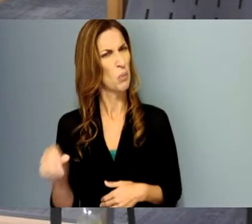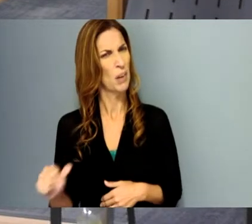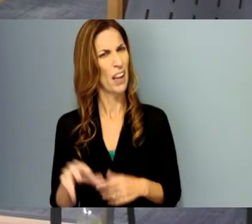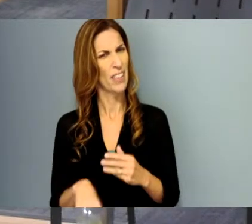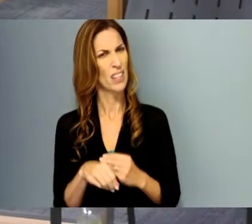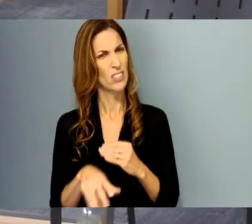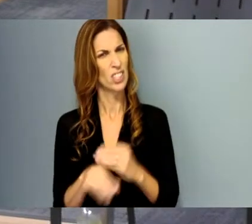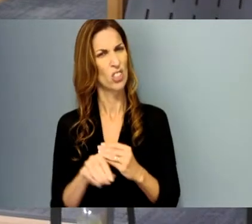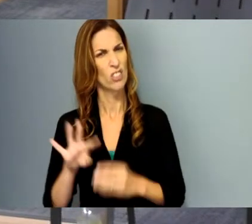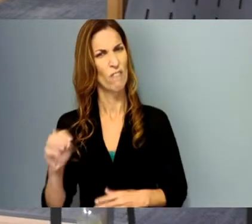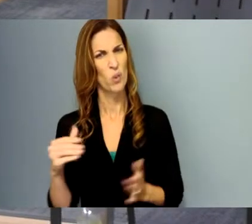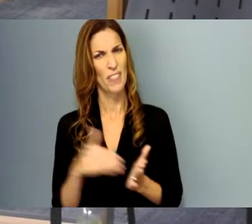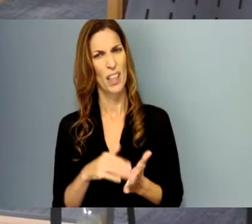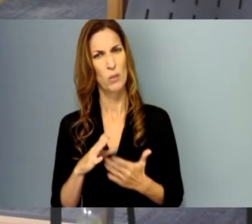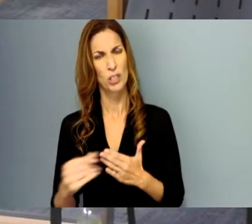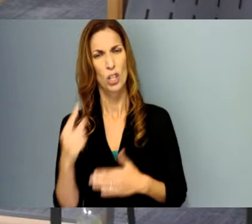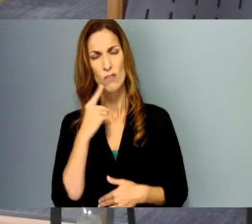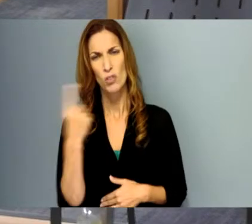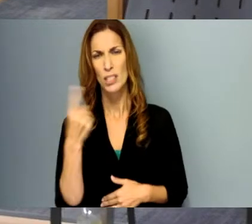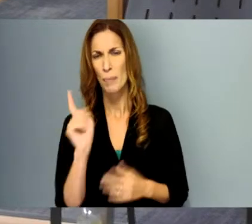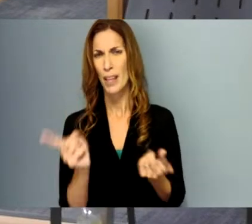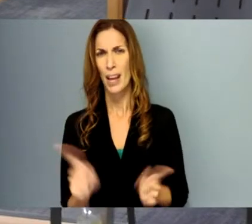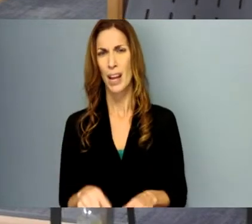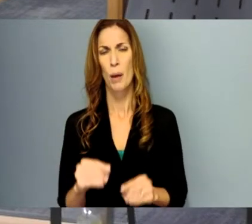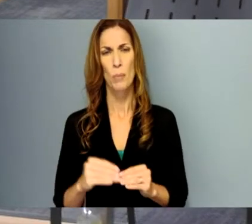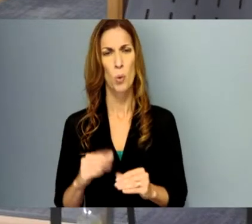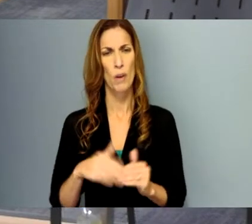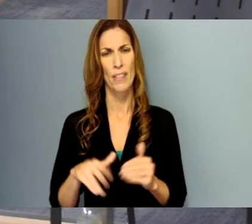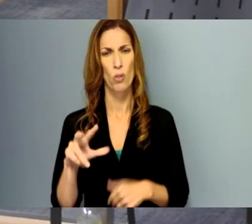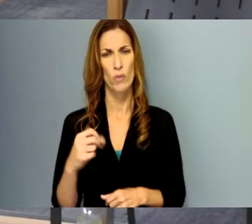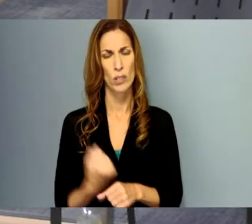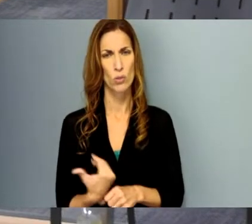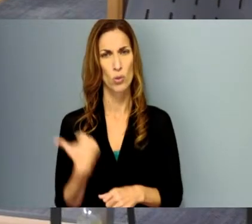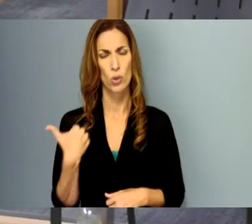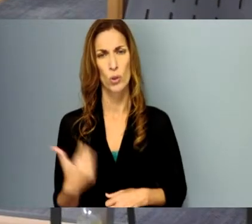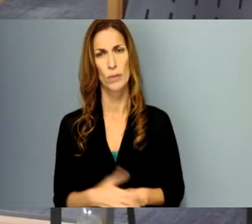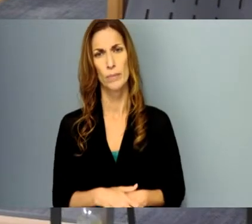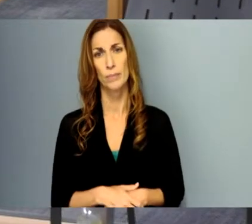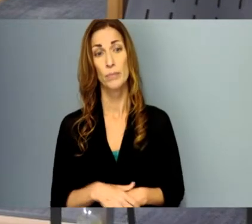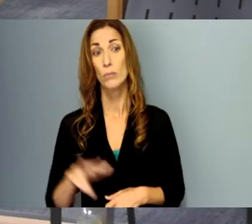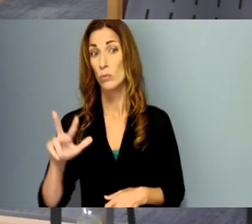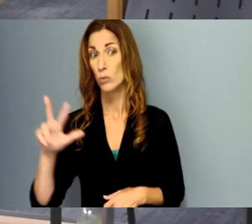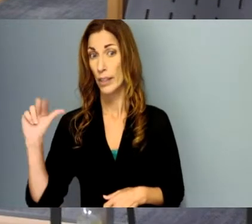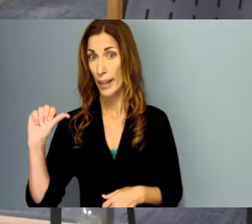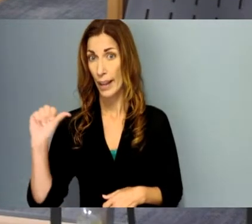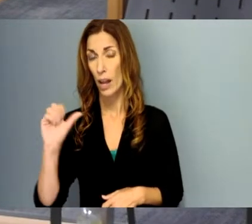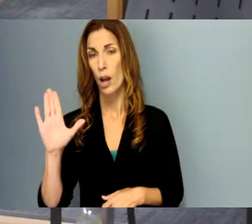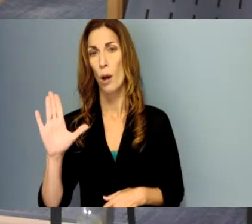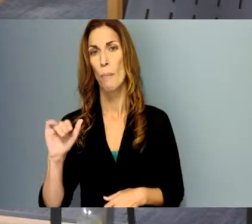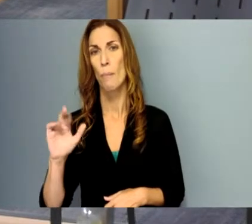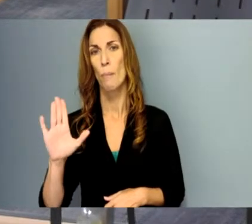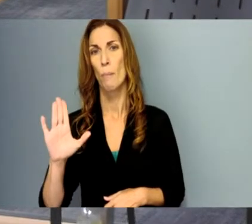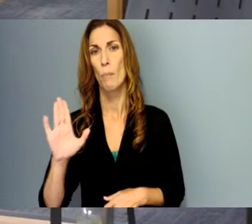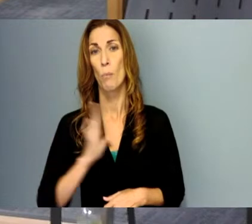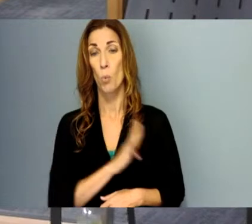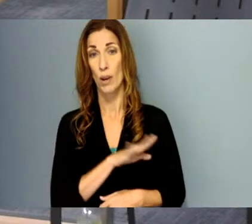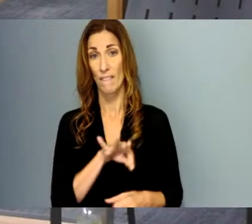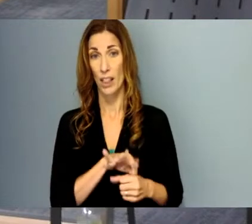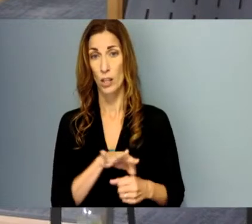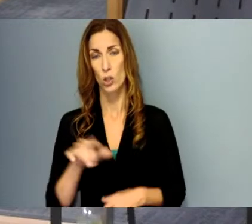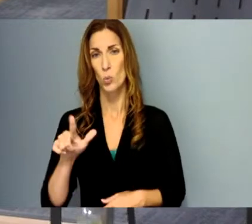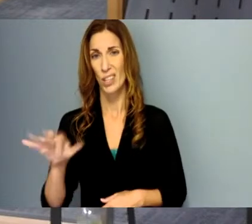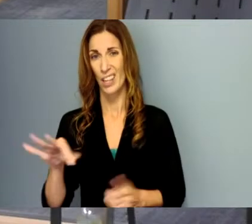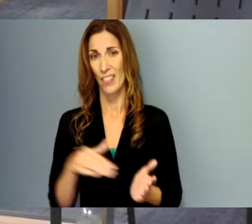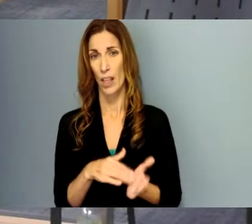additional $40,000 for something that happened over 3 years ago? 3A, Board of Elections, $29,000